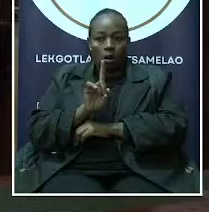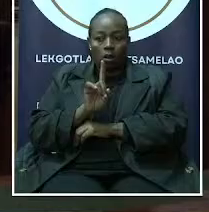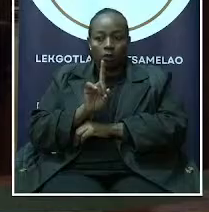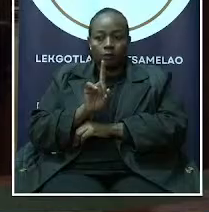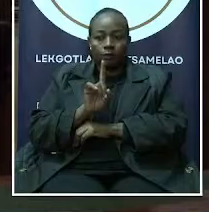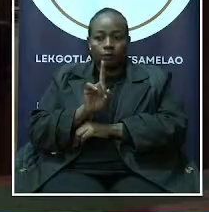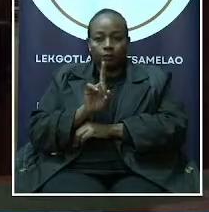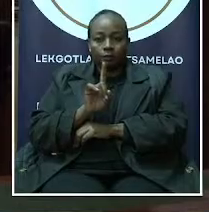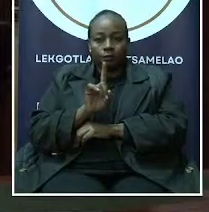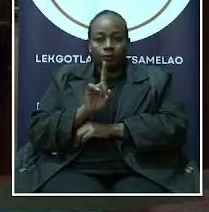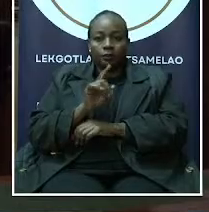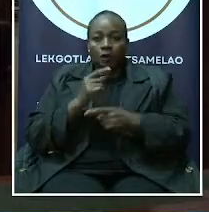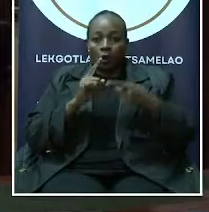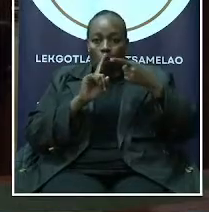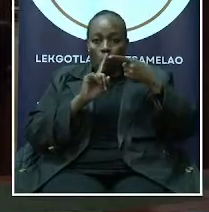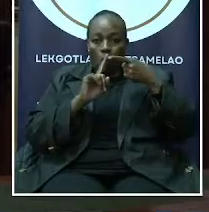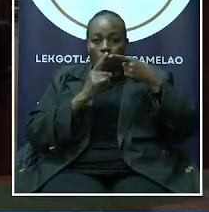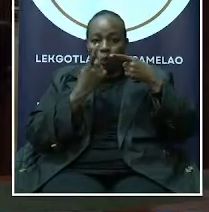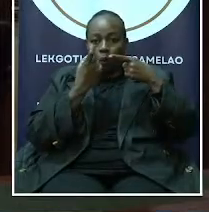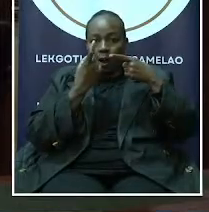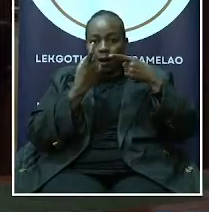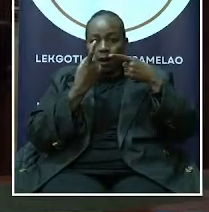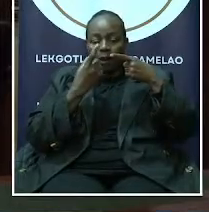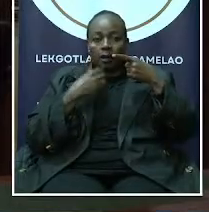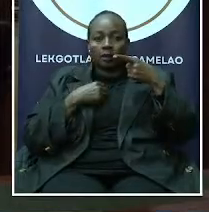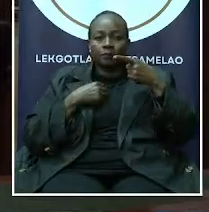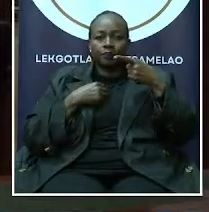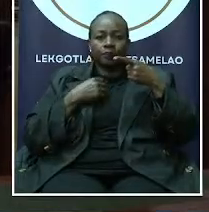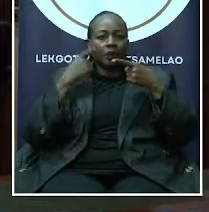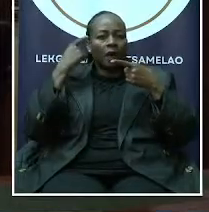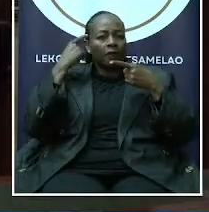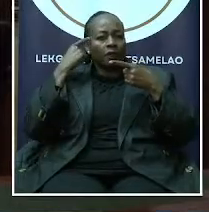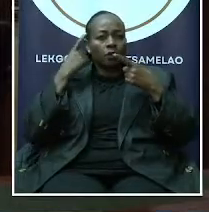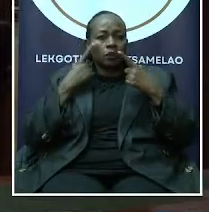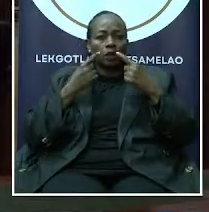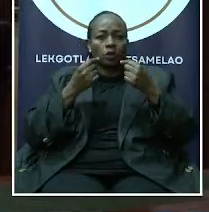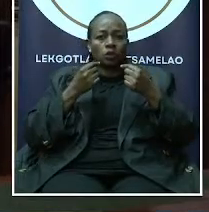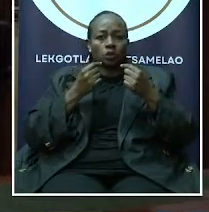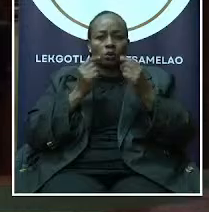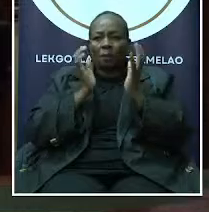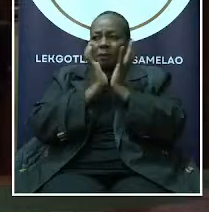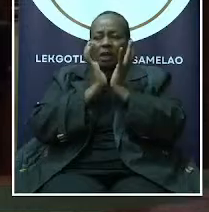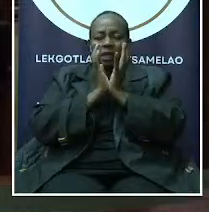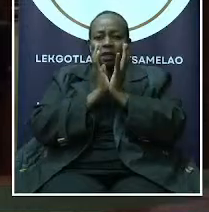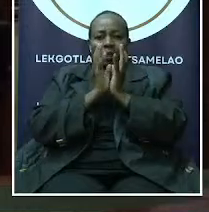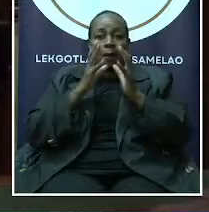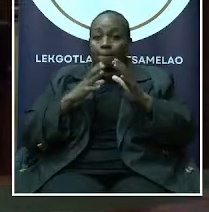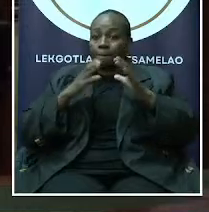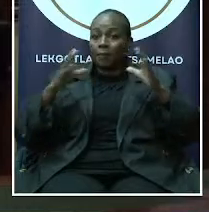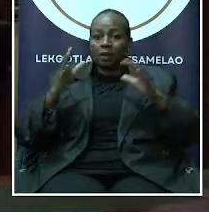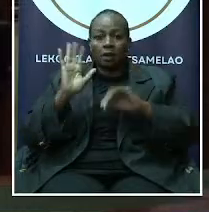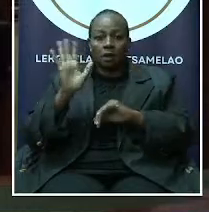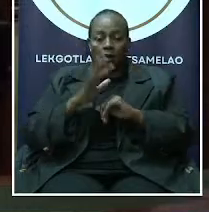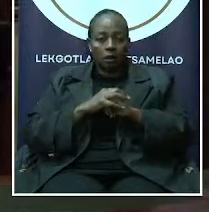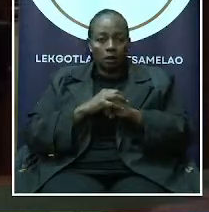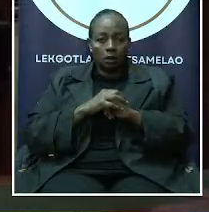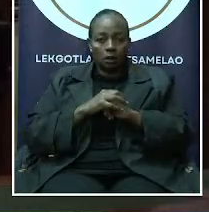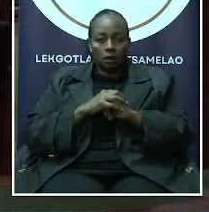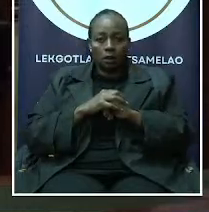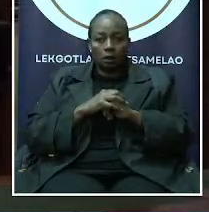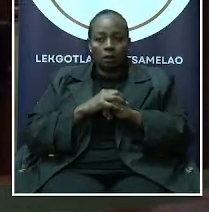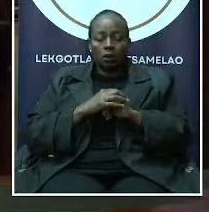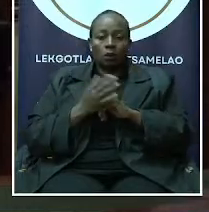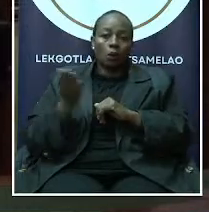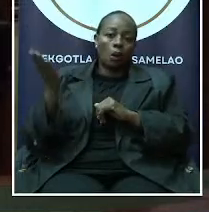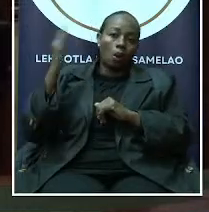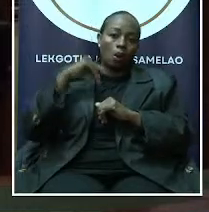You can take out one. In fact, I think we can do it in this sitting. It's not a big number. We will call